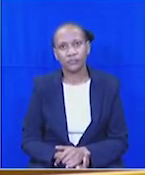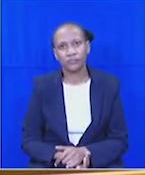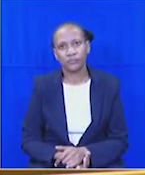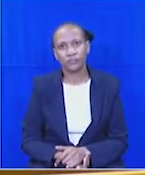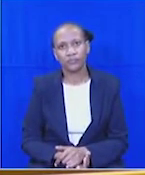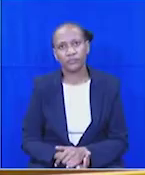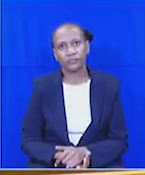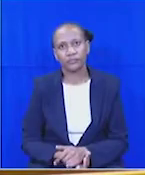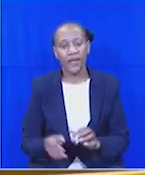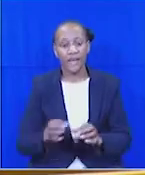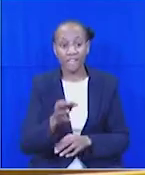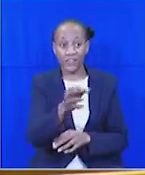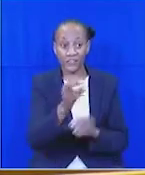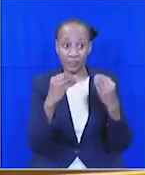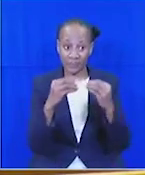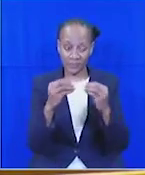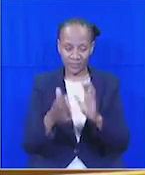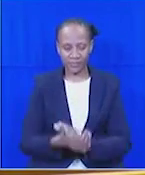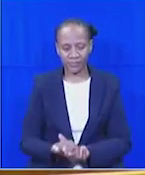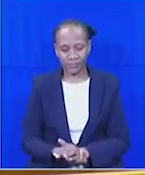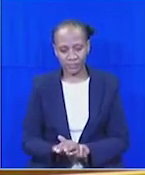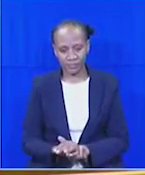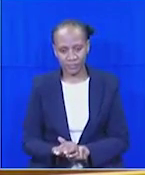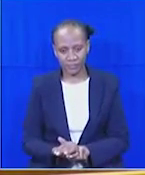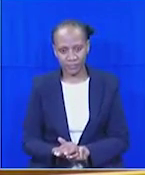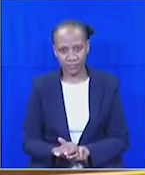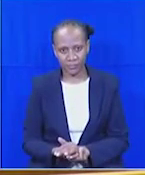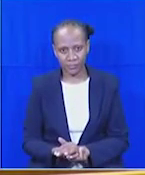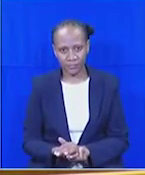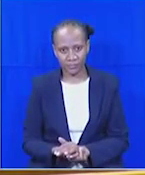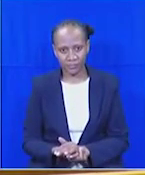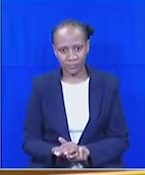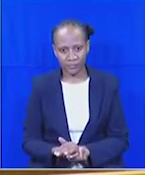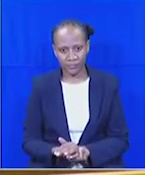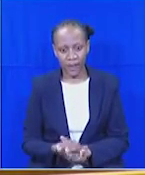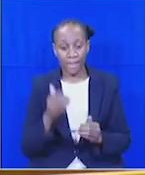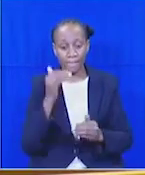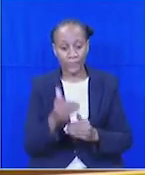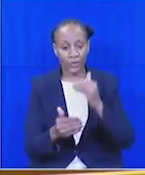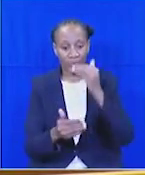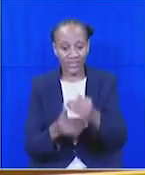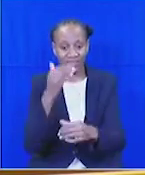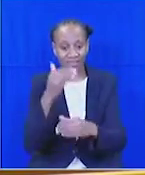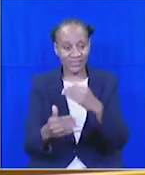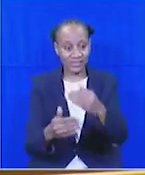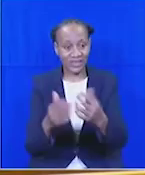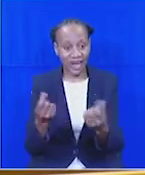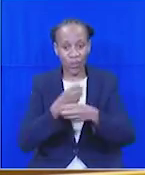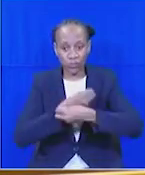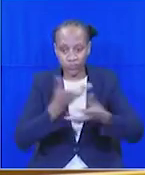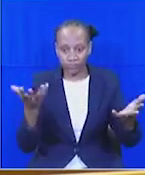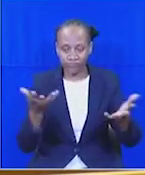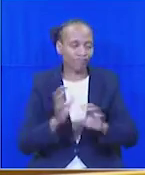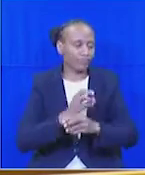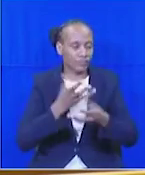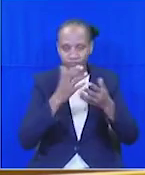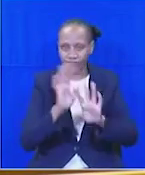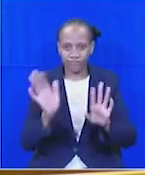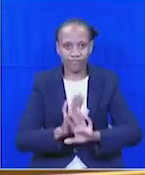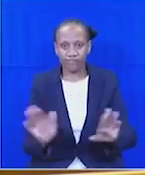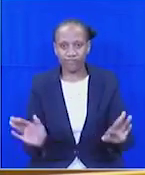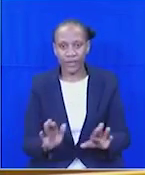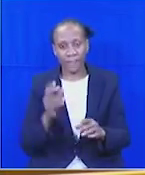Let's look at fishing. The fishing quote allocation process has not yet been released, but we do know that less